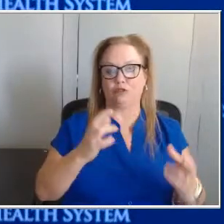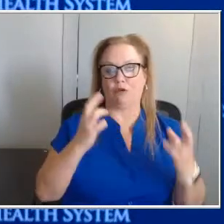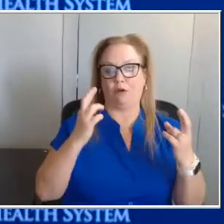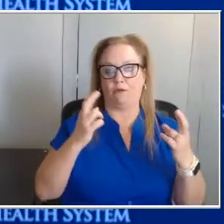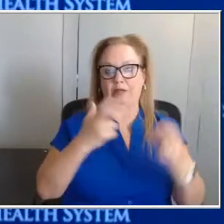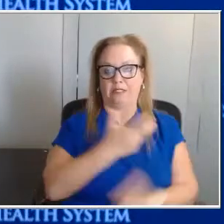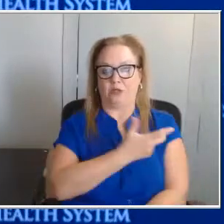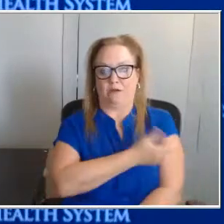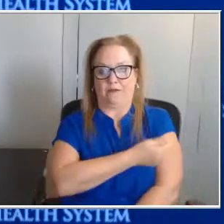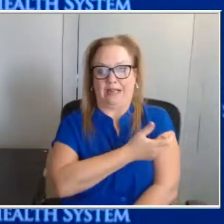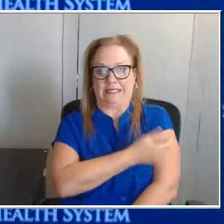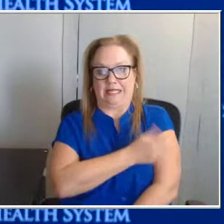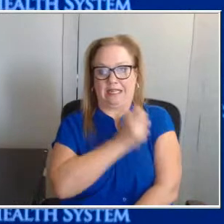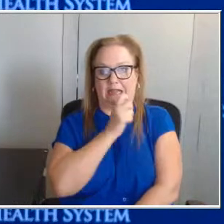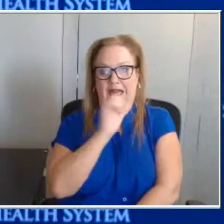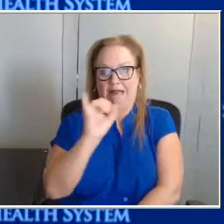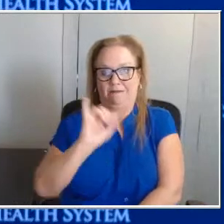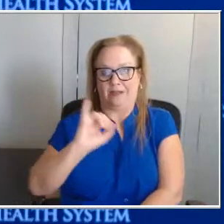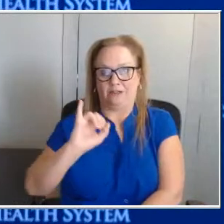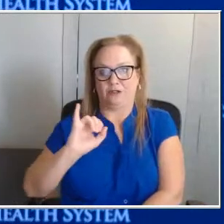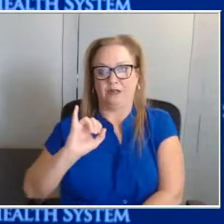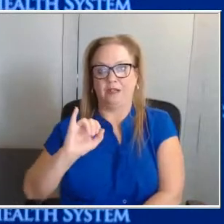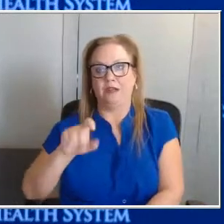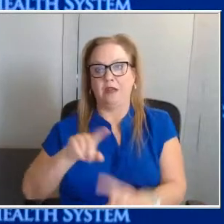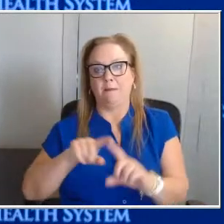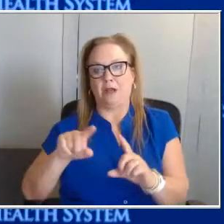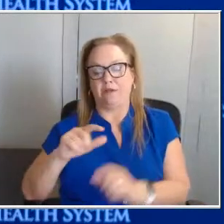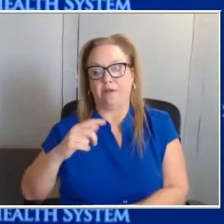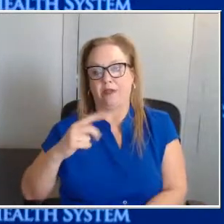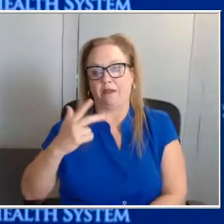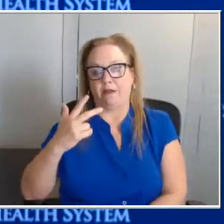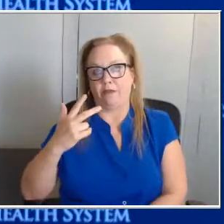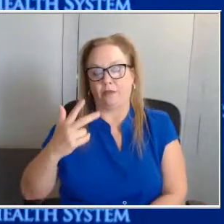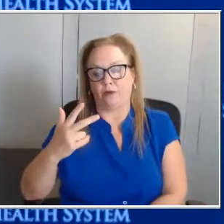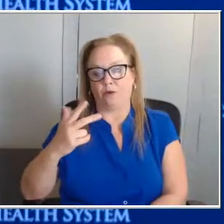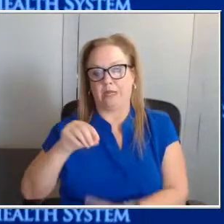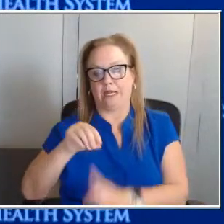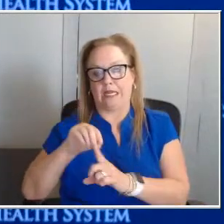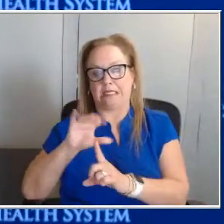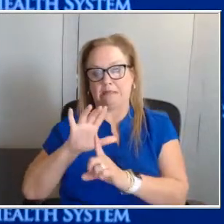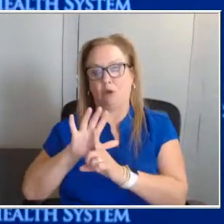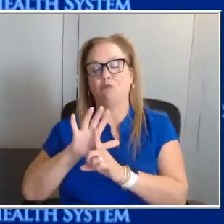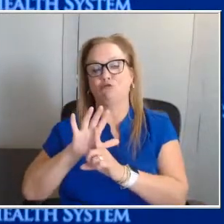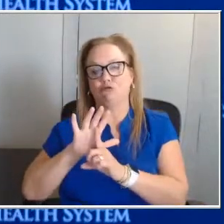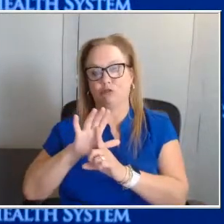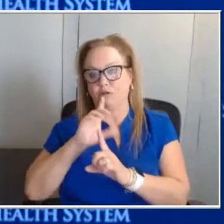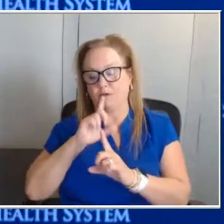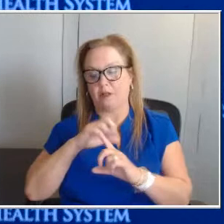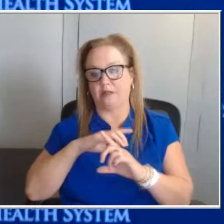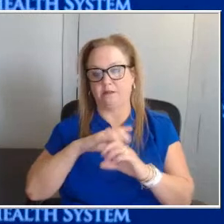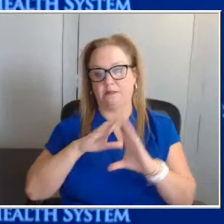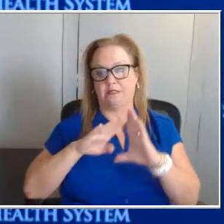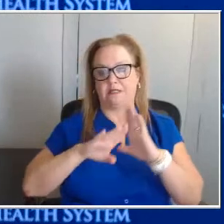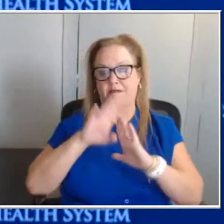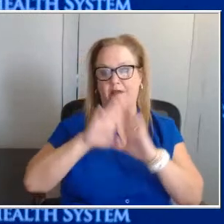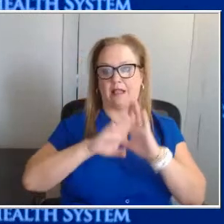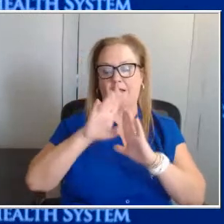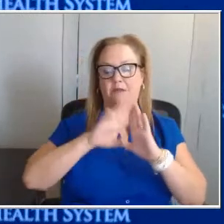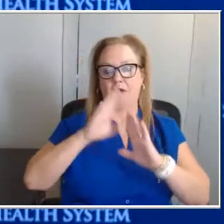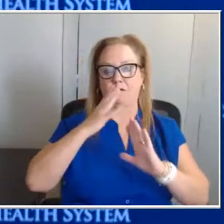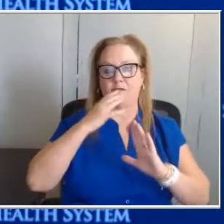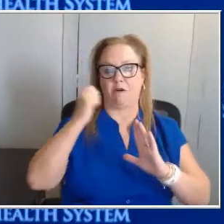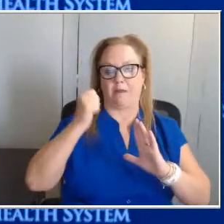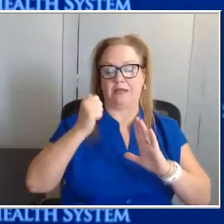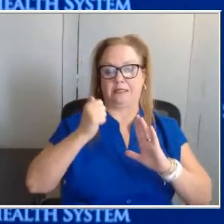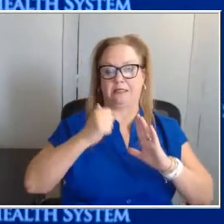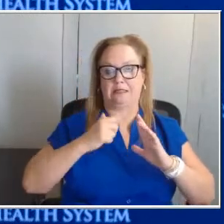vaccination rather than infection. But once you've had three exposures, you've really started to develop your best repertoire of